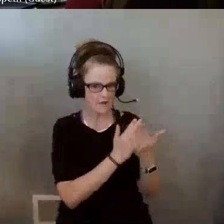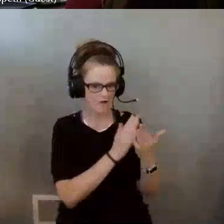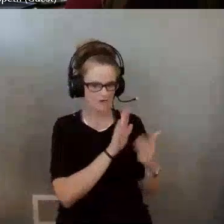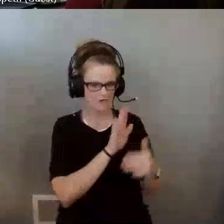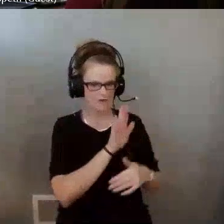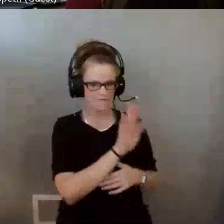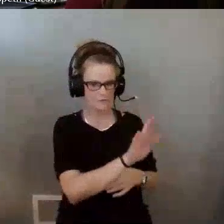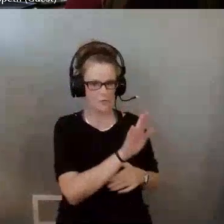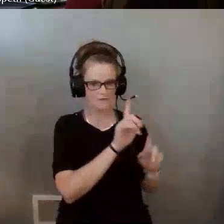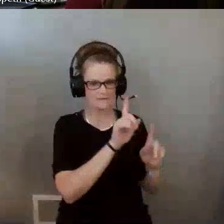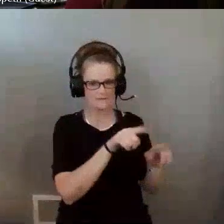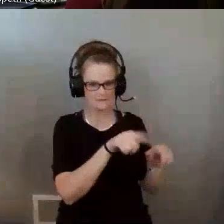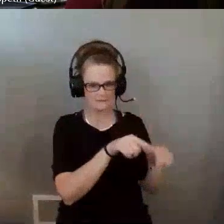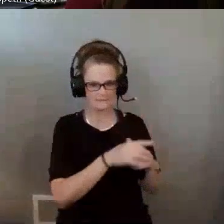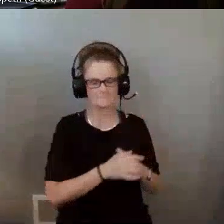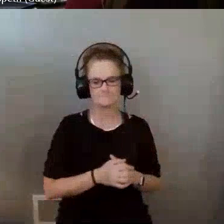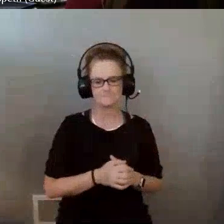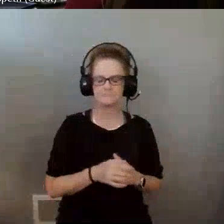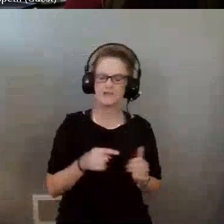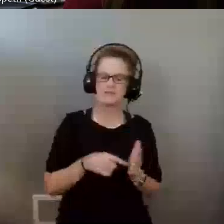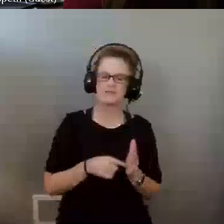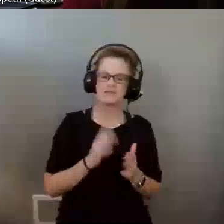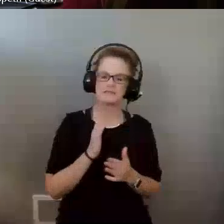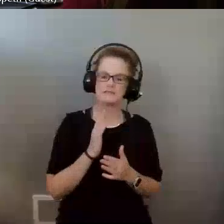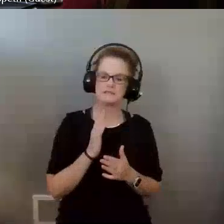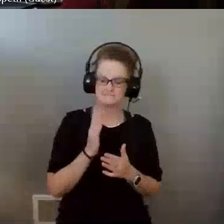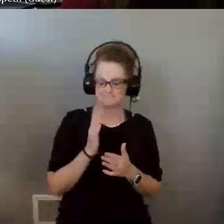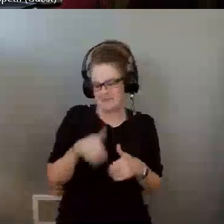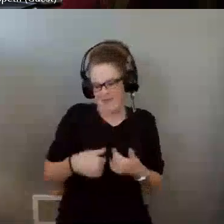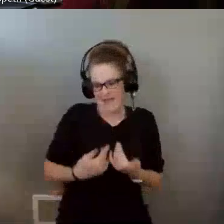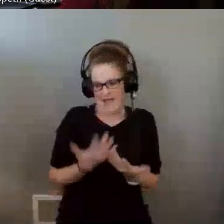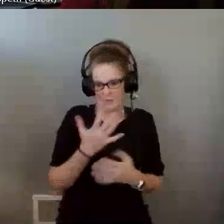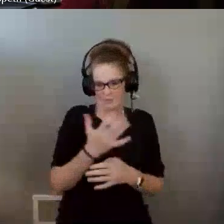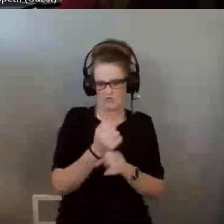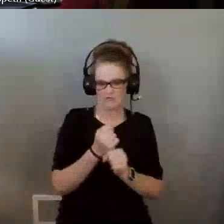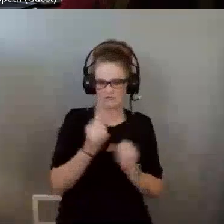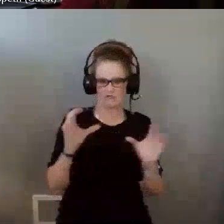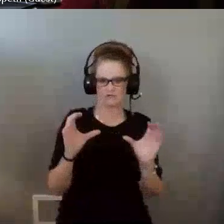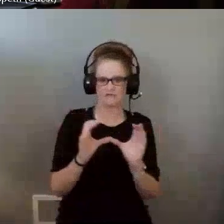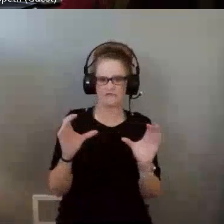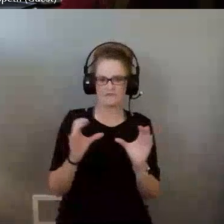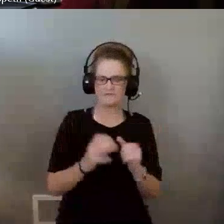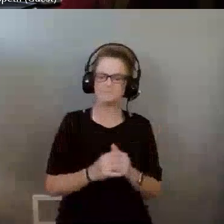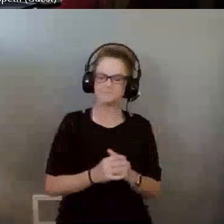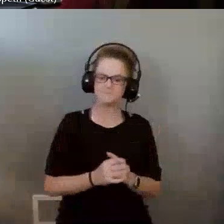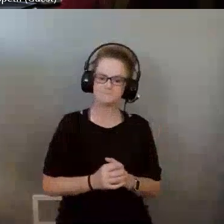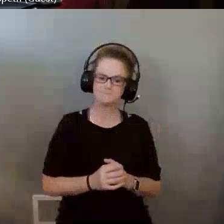your attendance. This is how you will receive your certificate